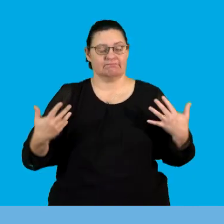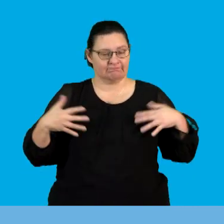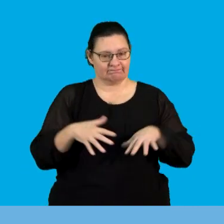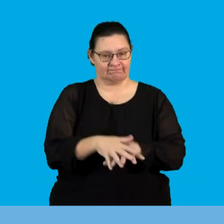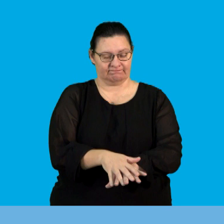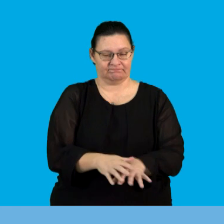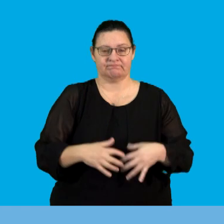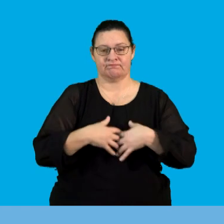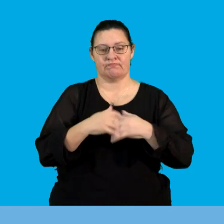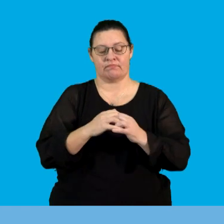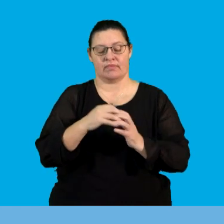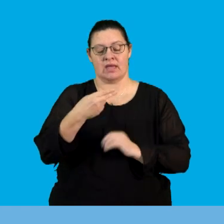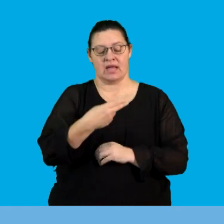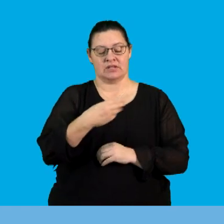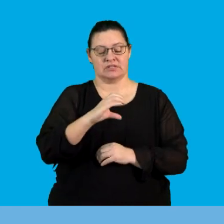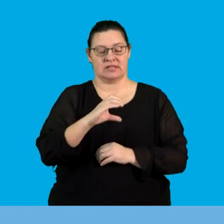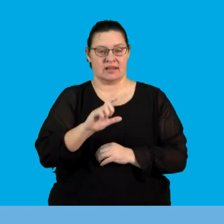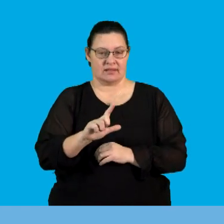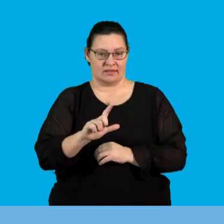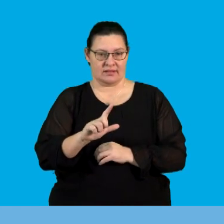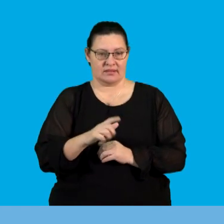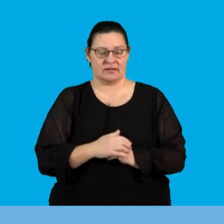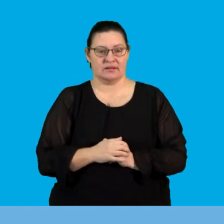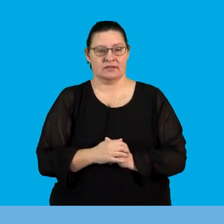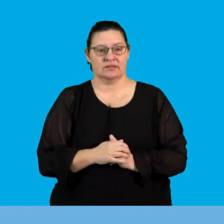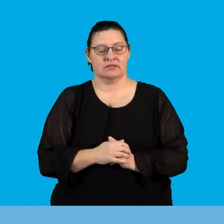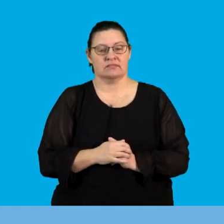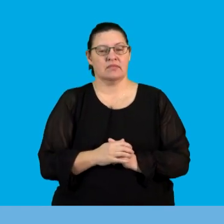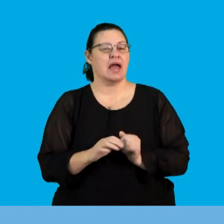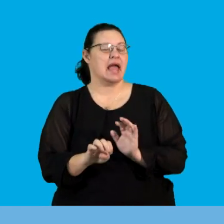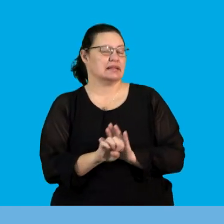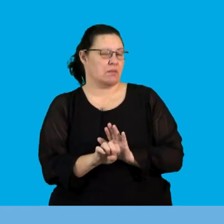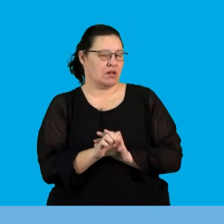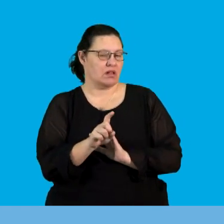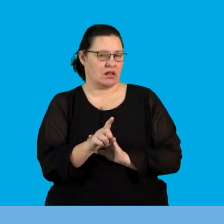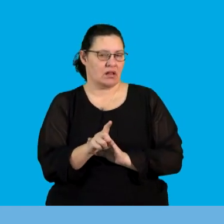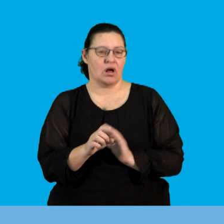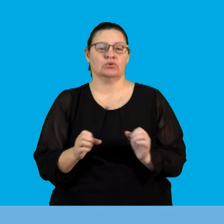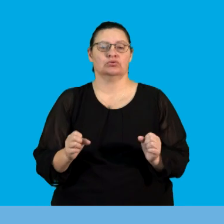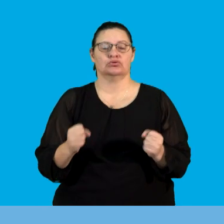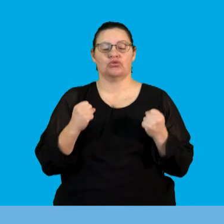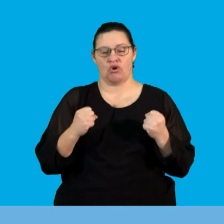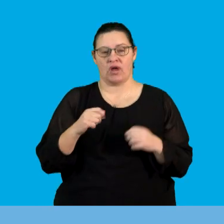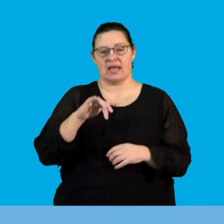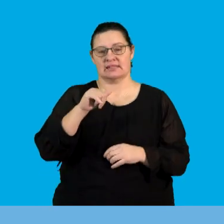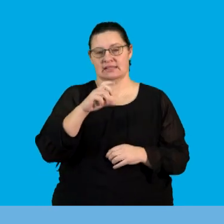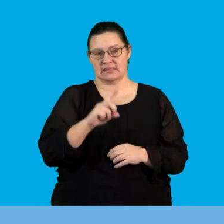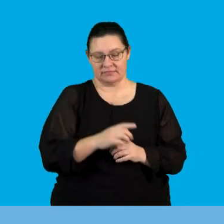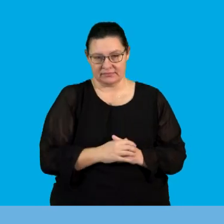react together to form HCl, which is hydrochloric acid, and that is an example of also a strong